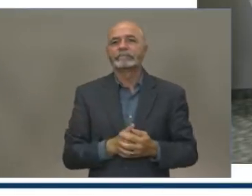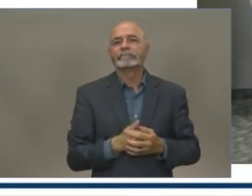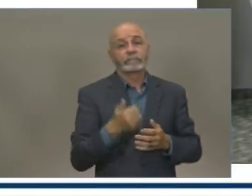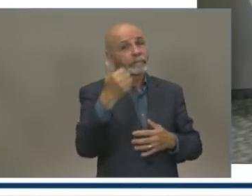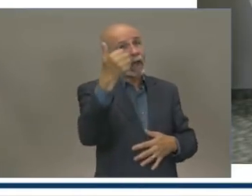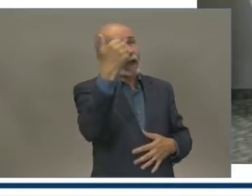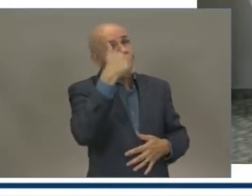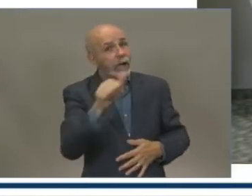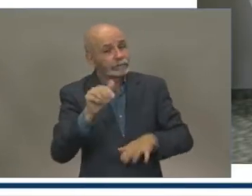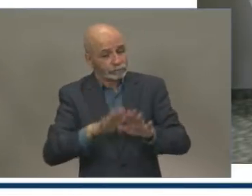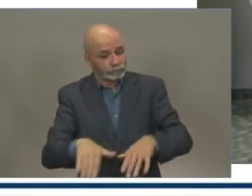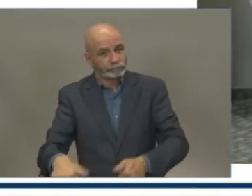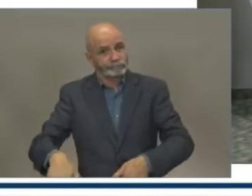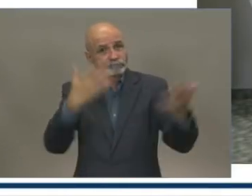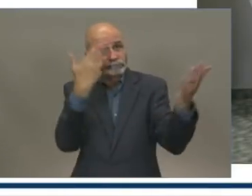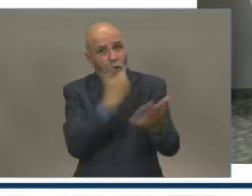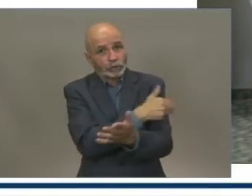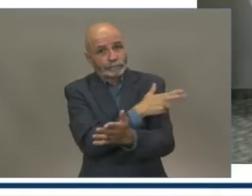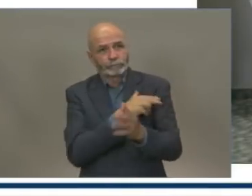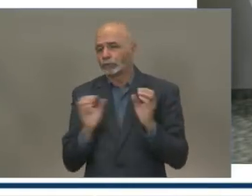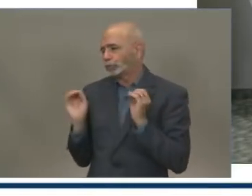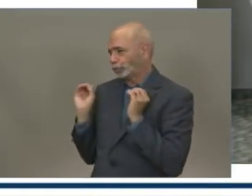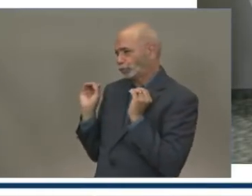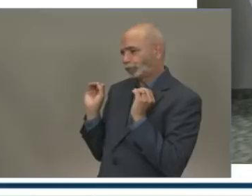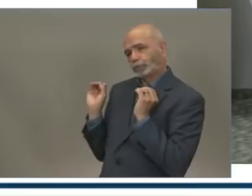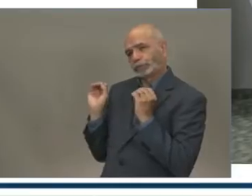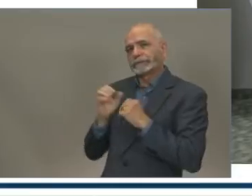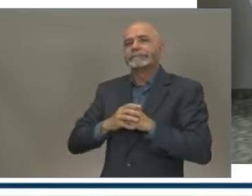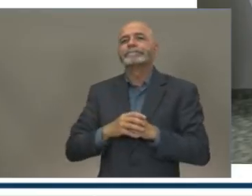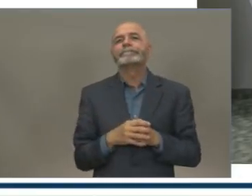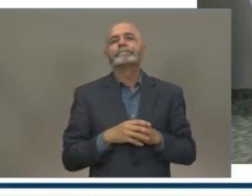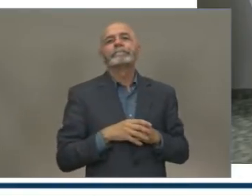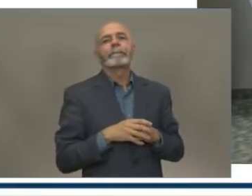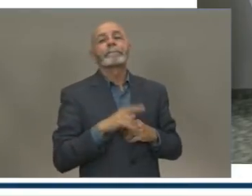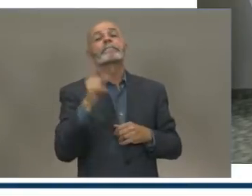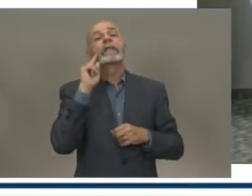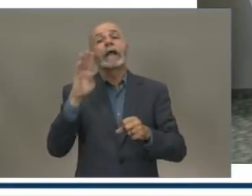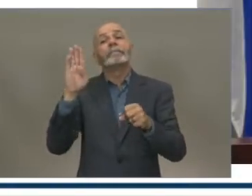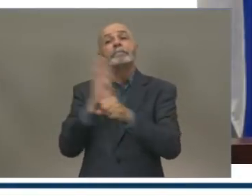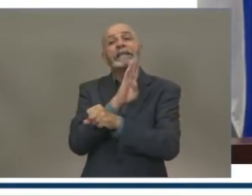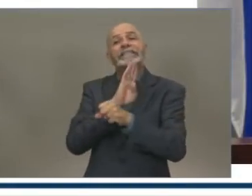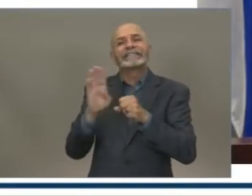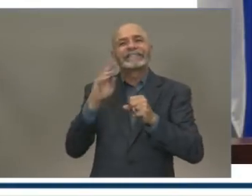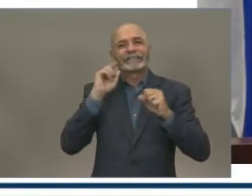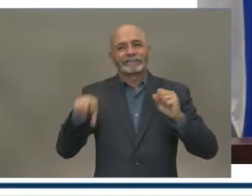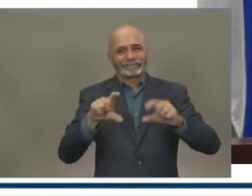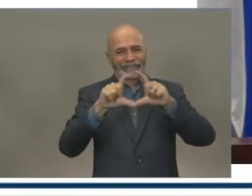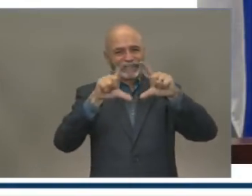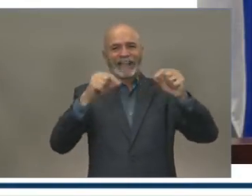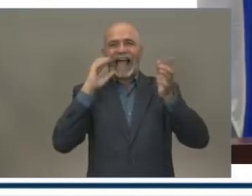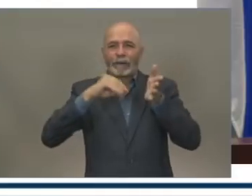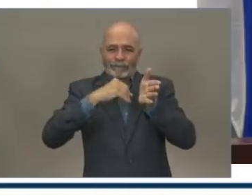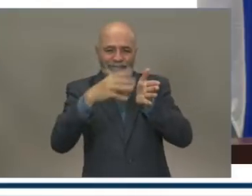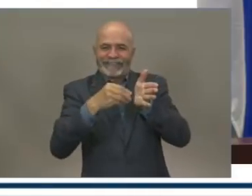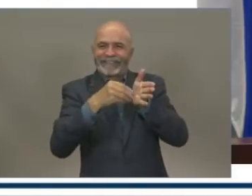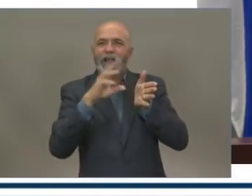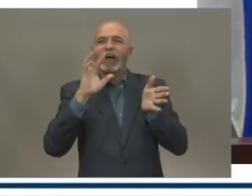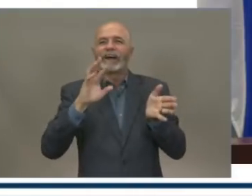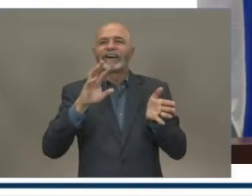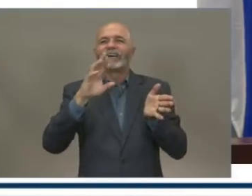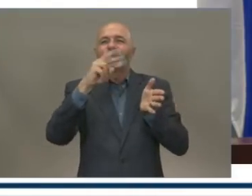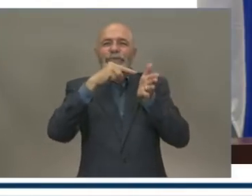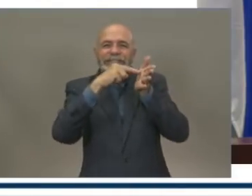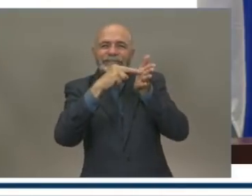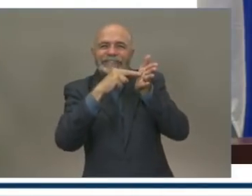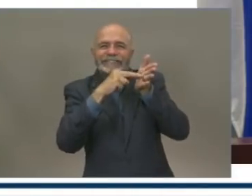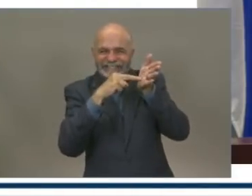You know when businesses will be getting the readers for the QR codes? As I said, that starting Friday, that app will become